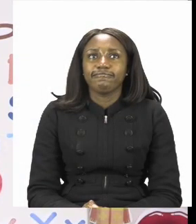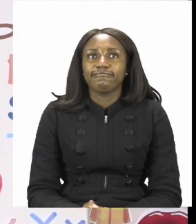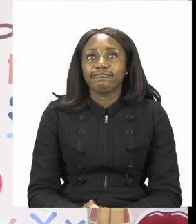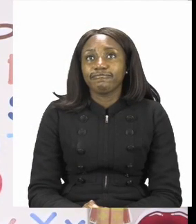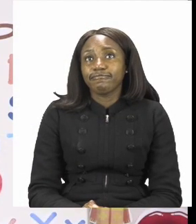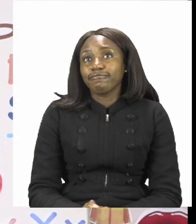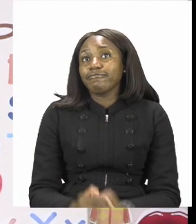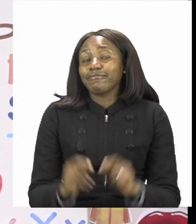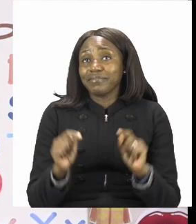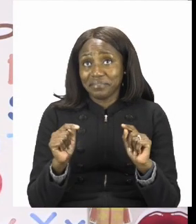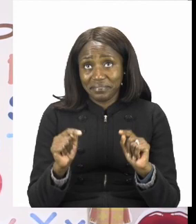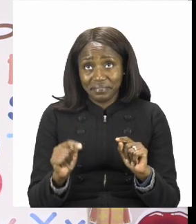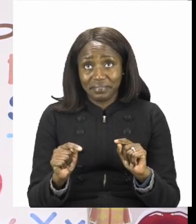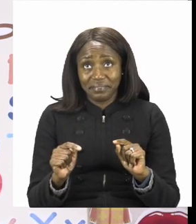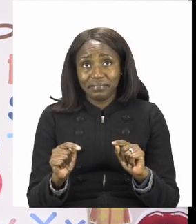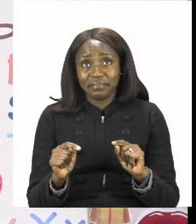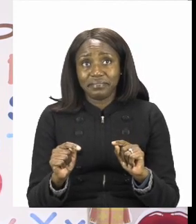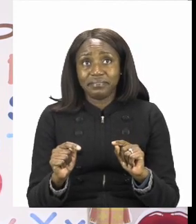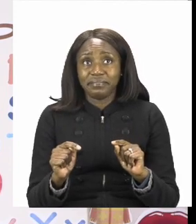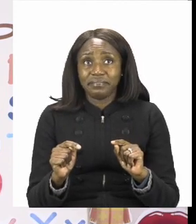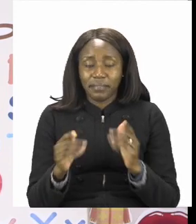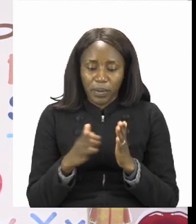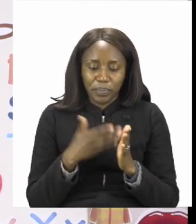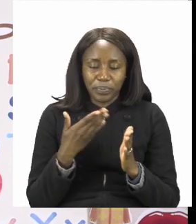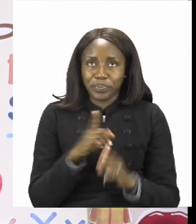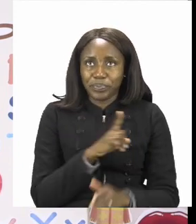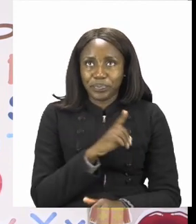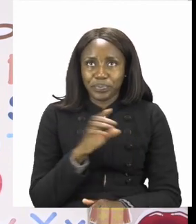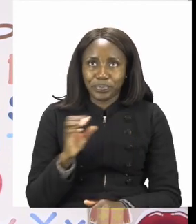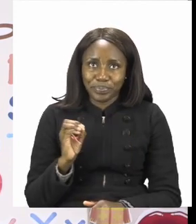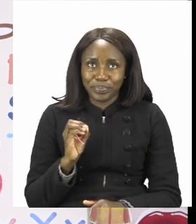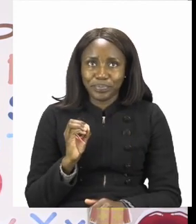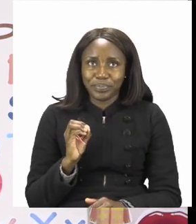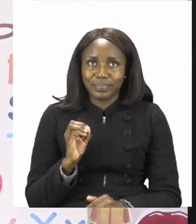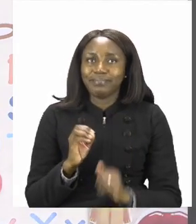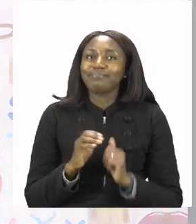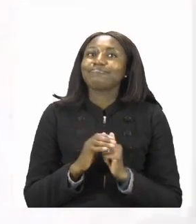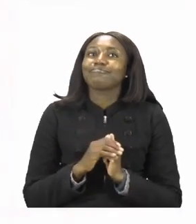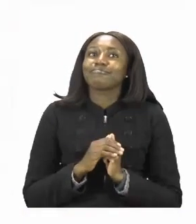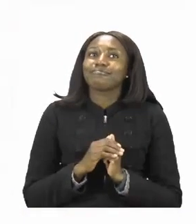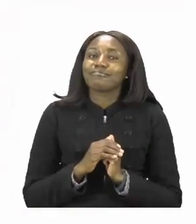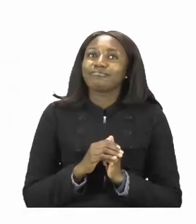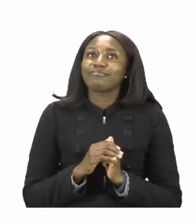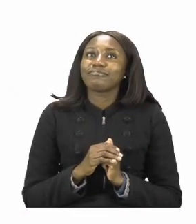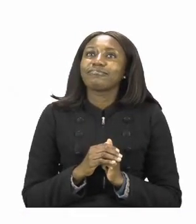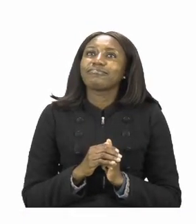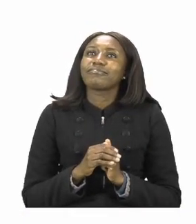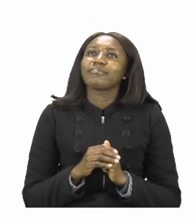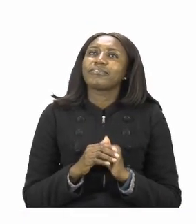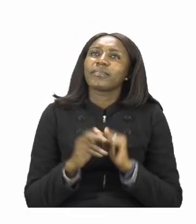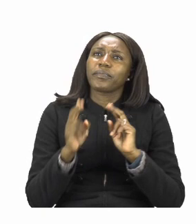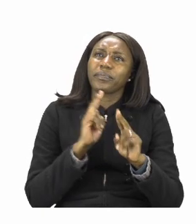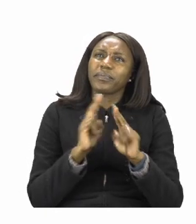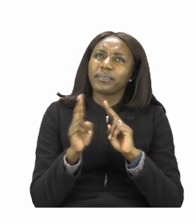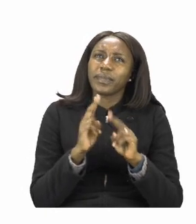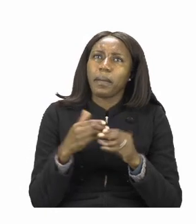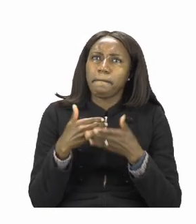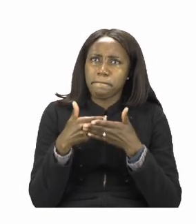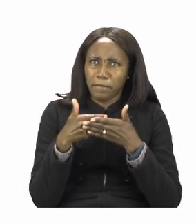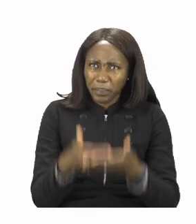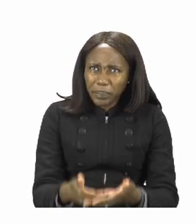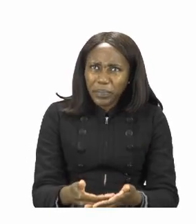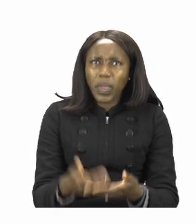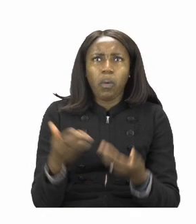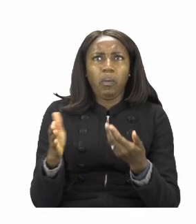For our lesson now, boys and girls, let's all turn to page 10. On page 10, we are going to be doing mass.